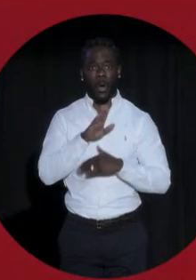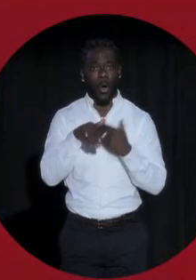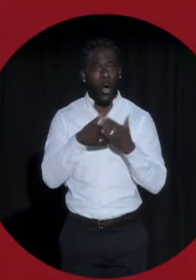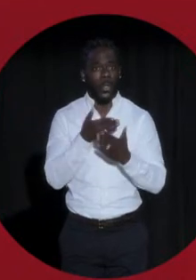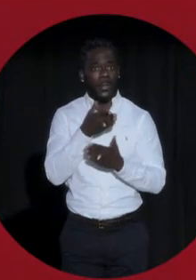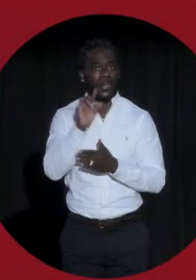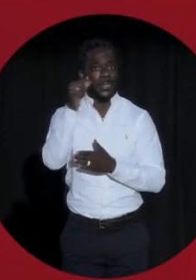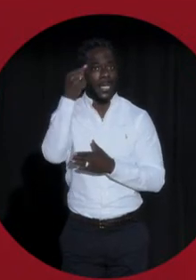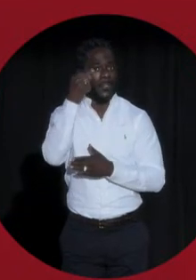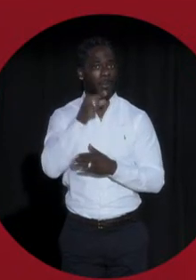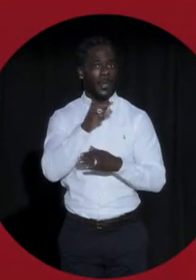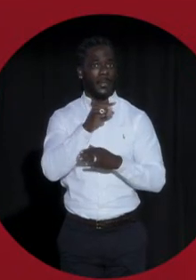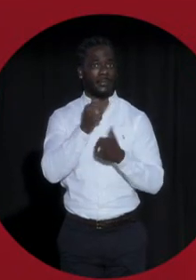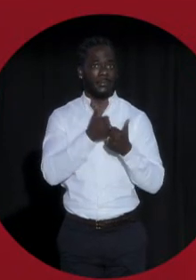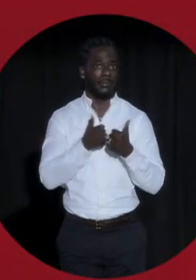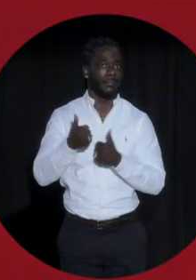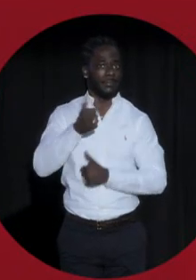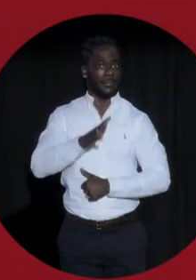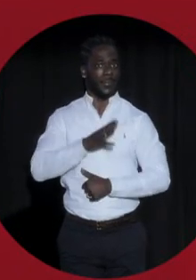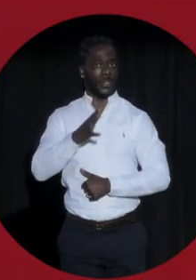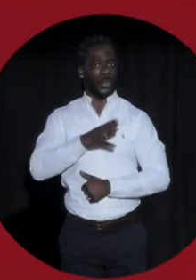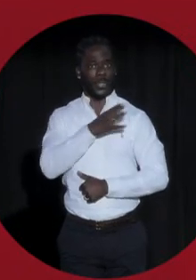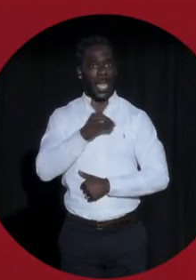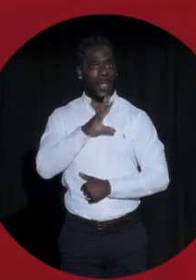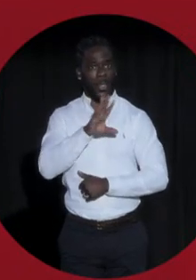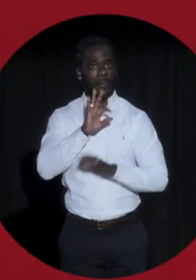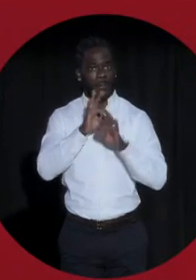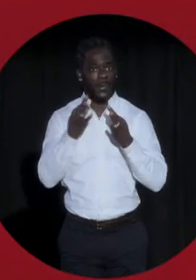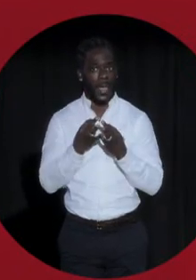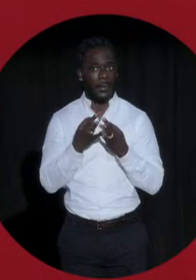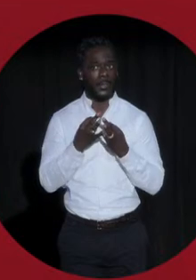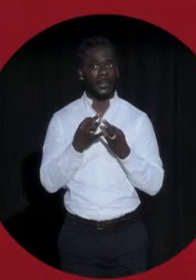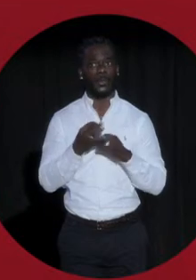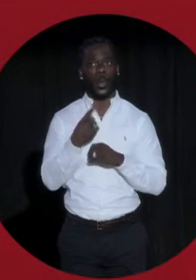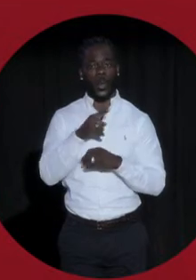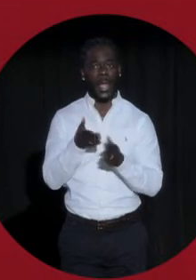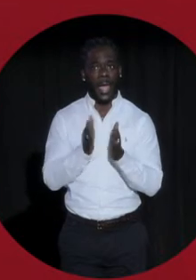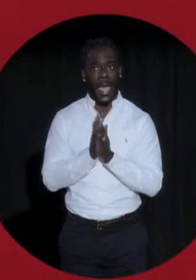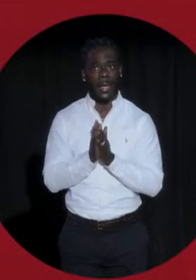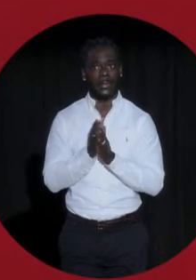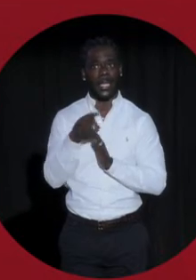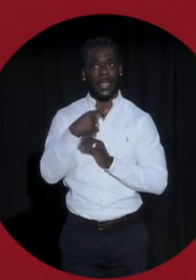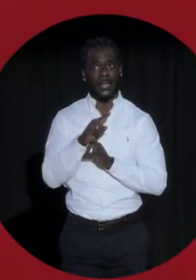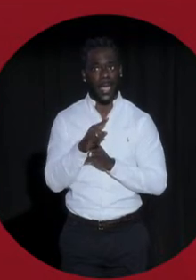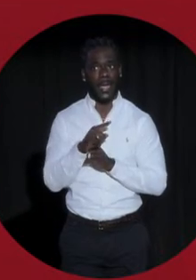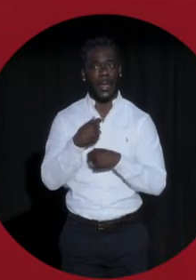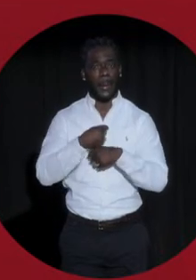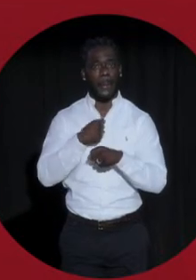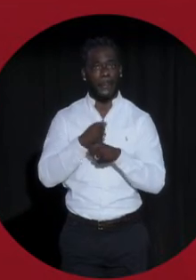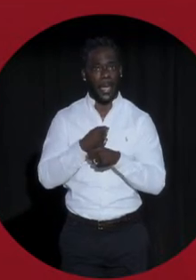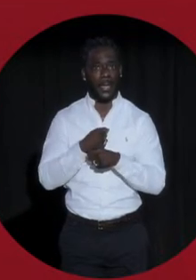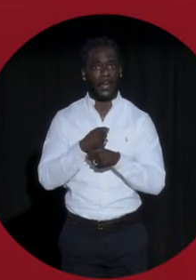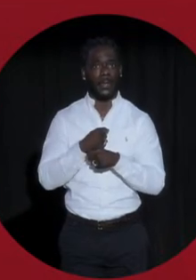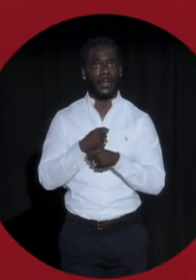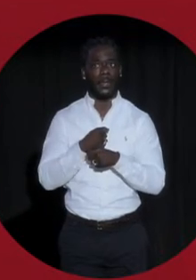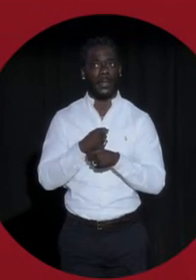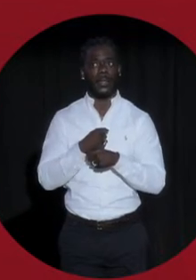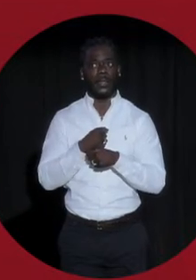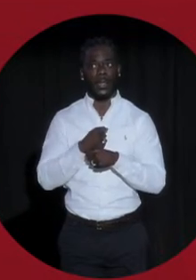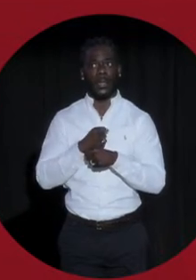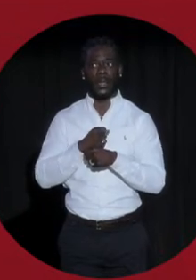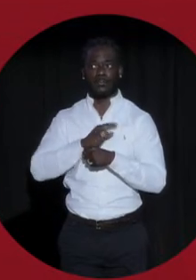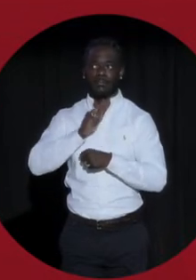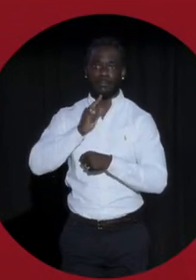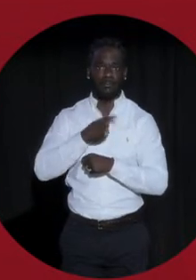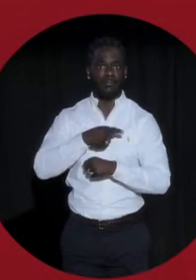and their families, of which they are part, we ask that they may make a significant contribution to